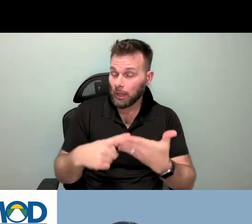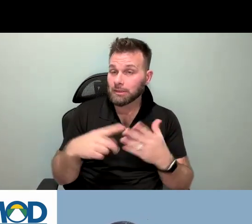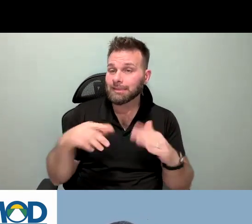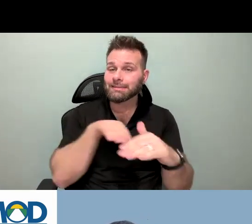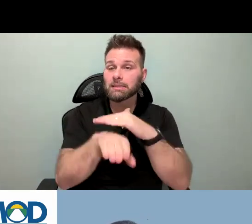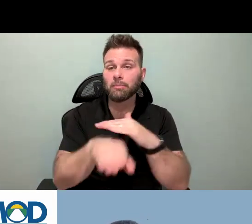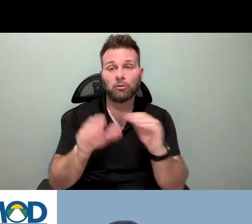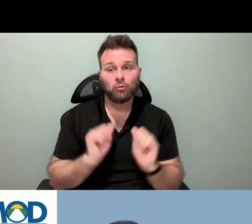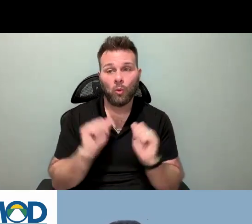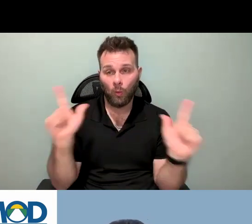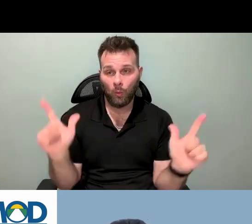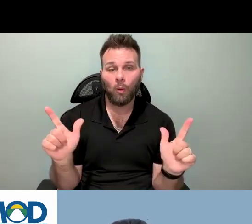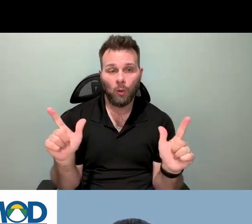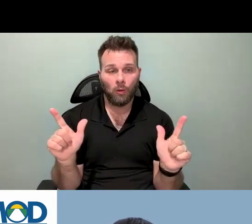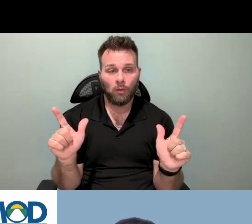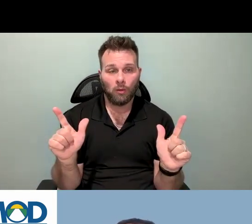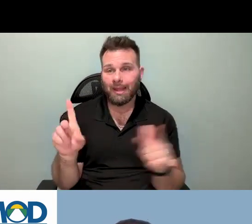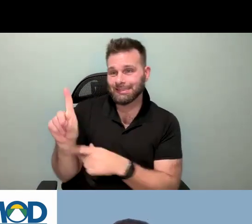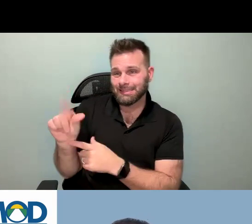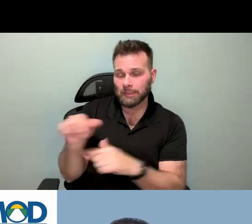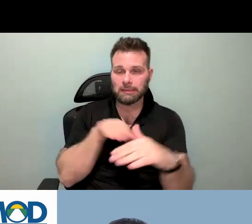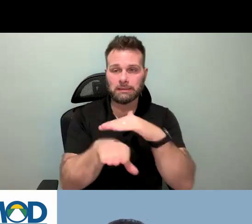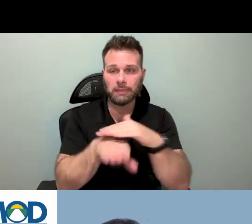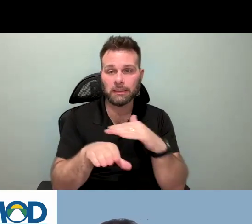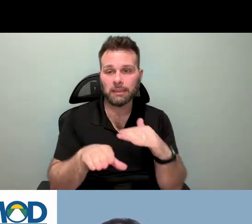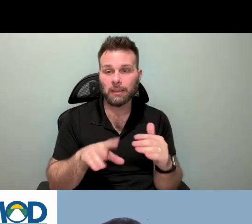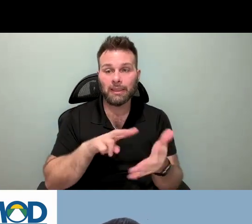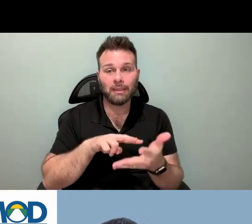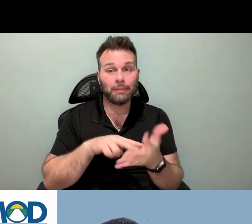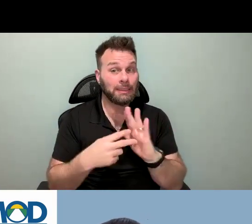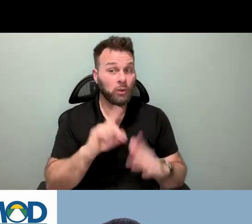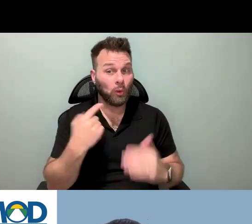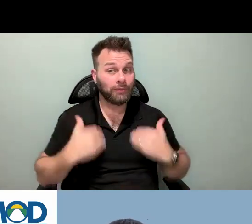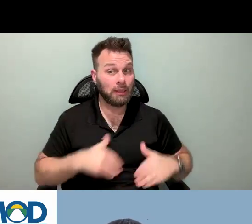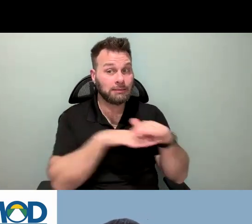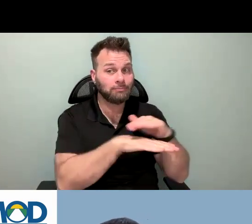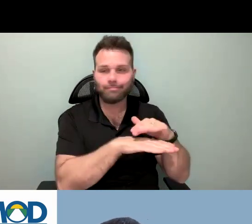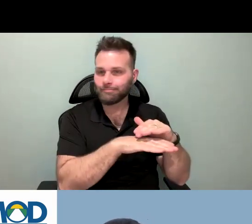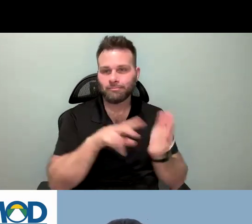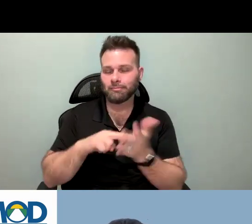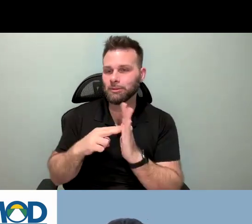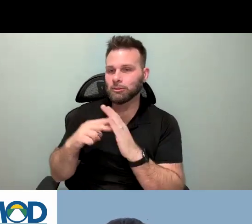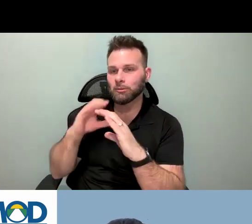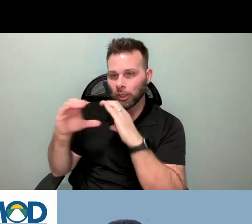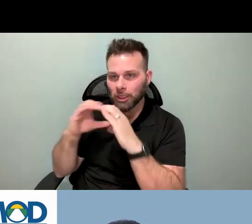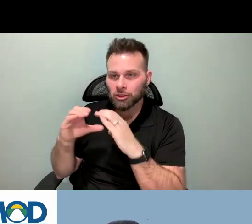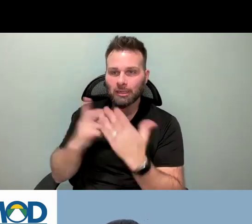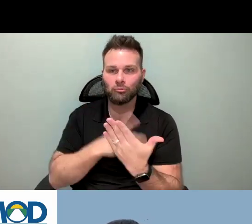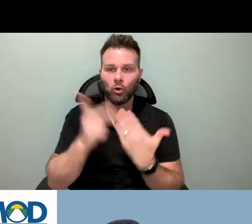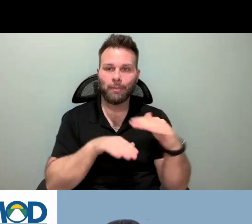our world as disability accessibility. And that's not just physical access, that's also communication and programmatic access as